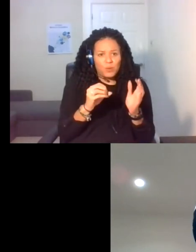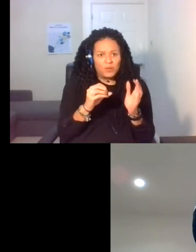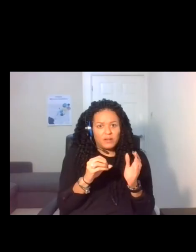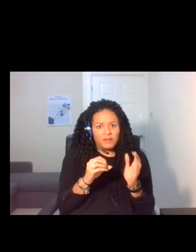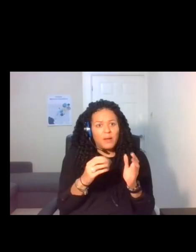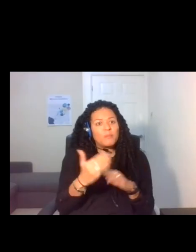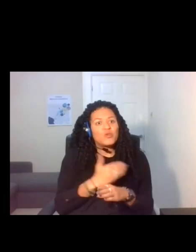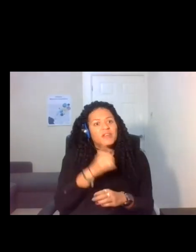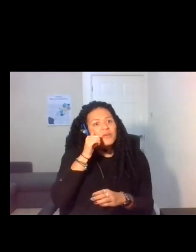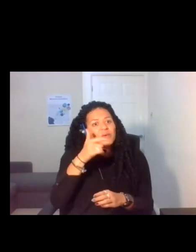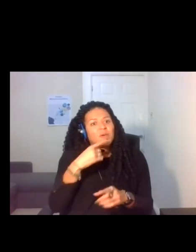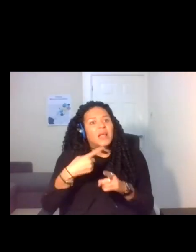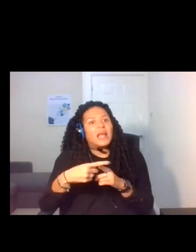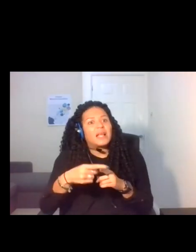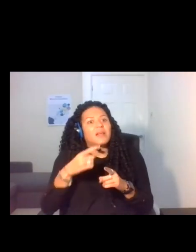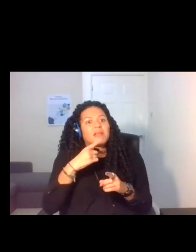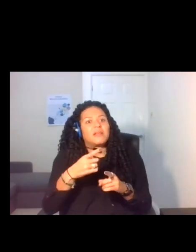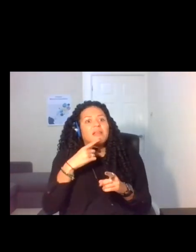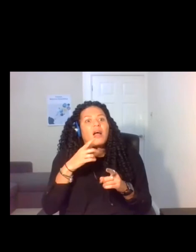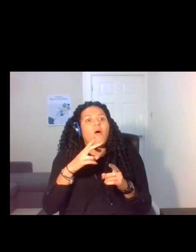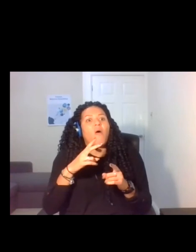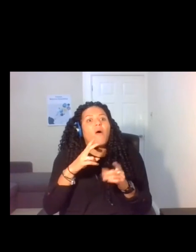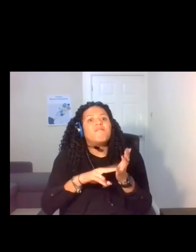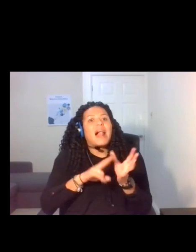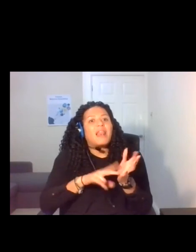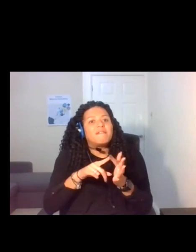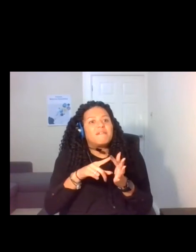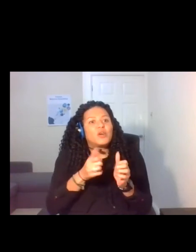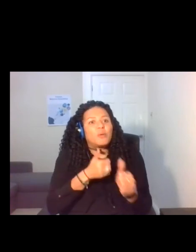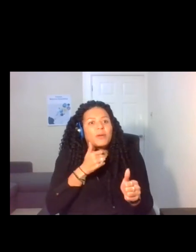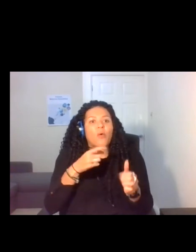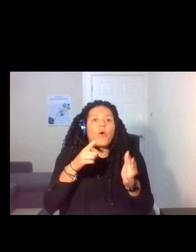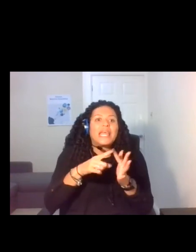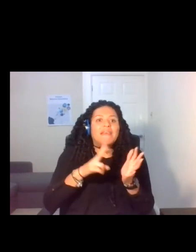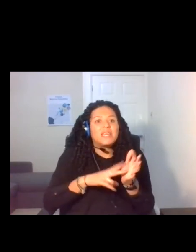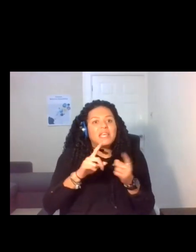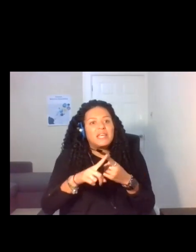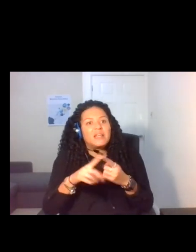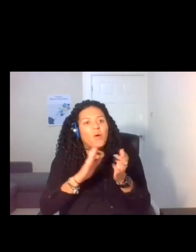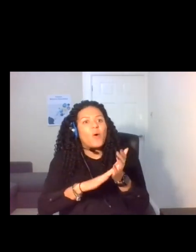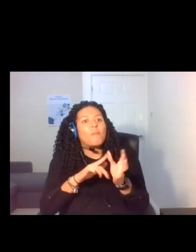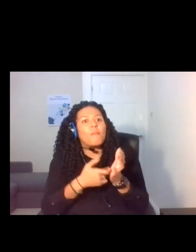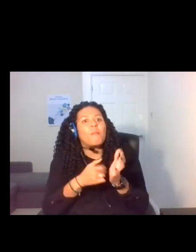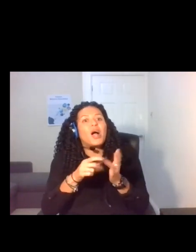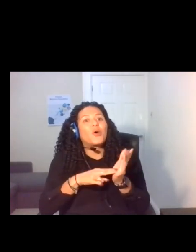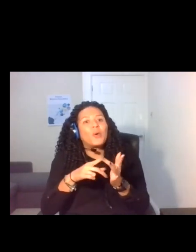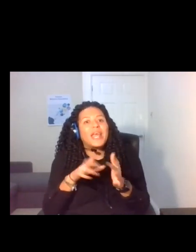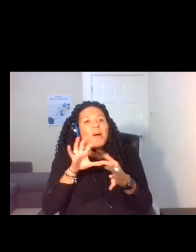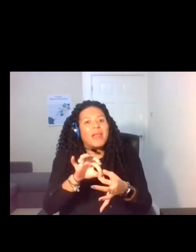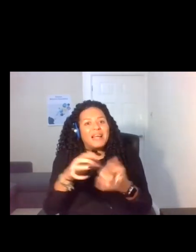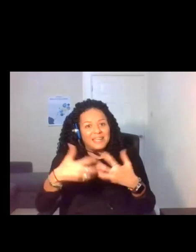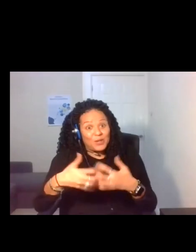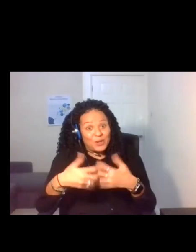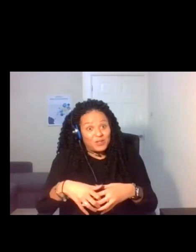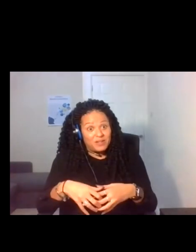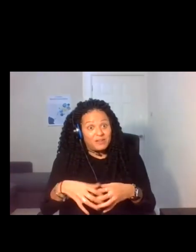known as English Electrical Valve Company or EEV or Marconi Applied Technologies. So we